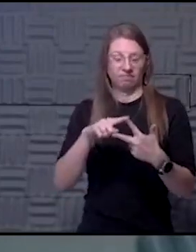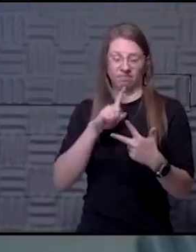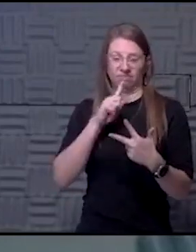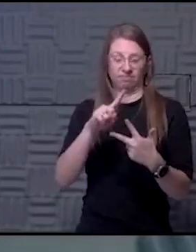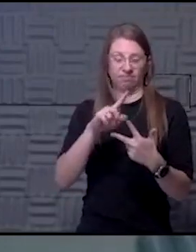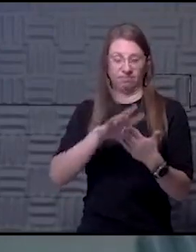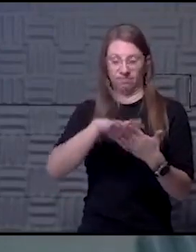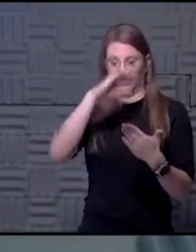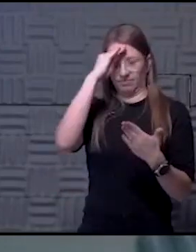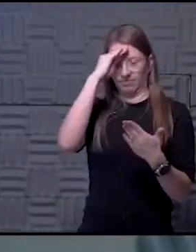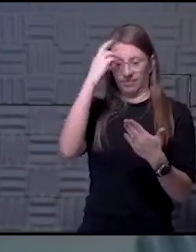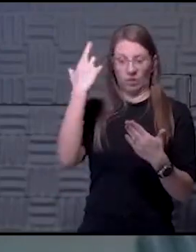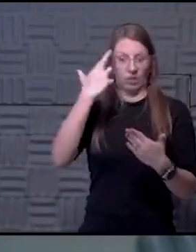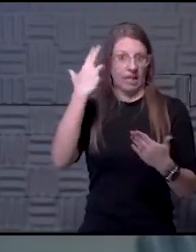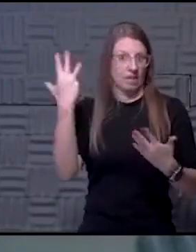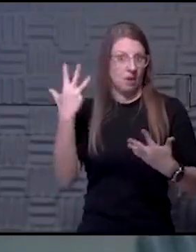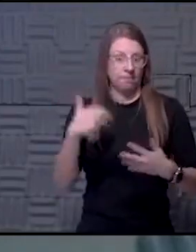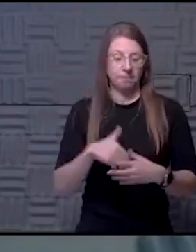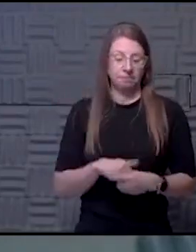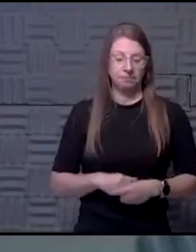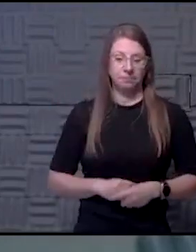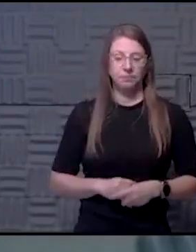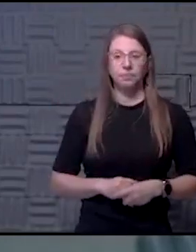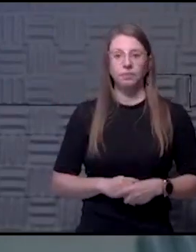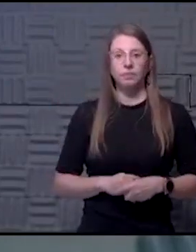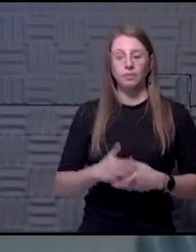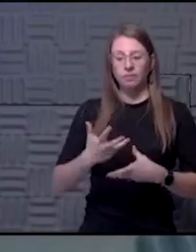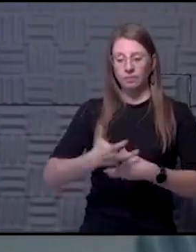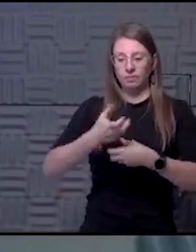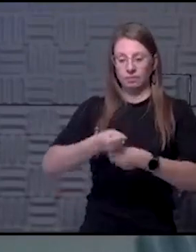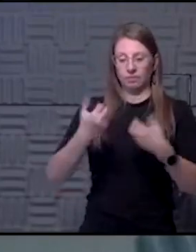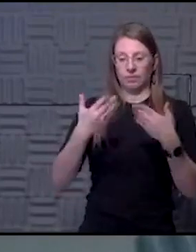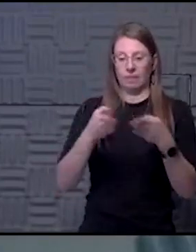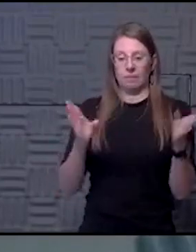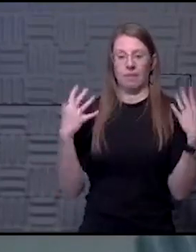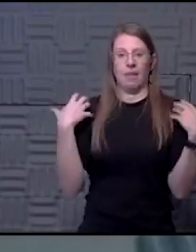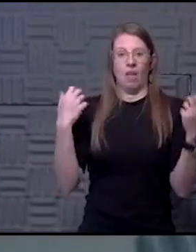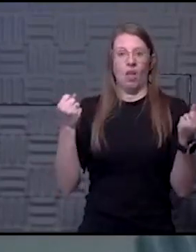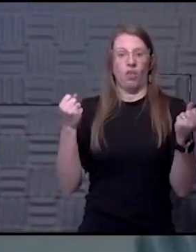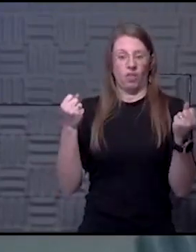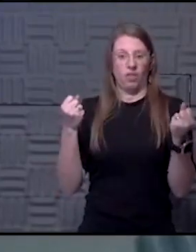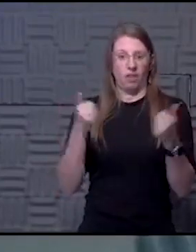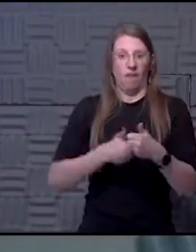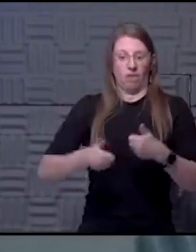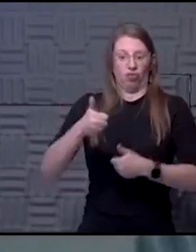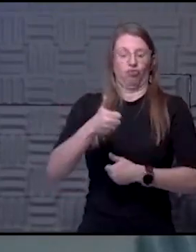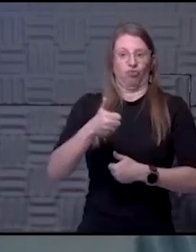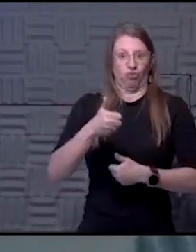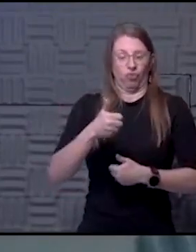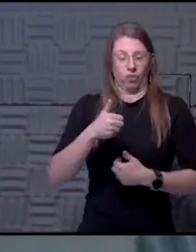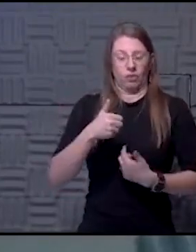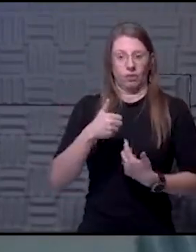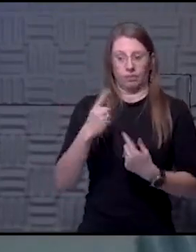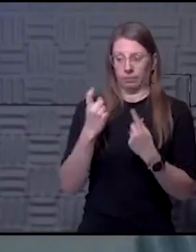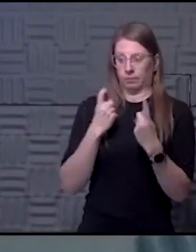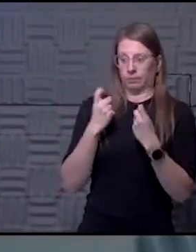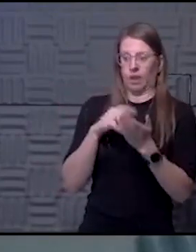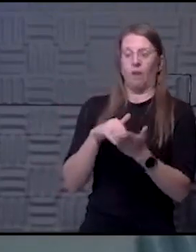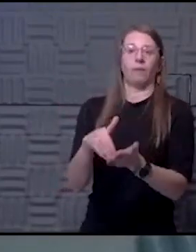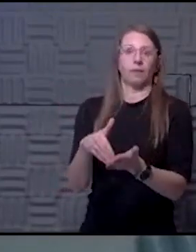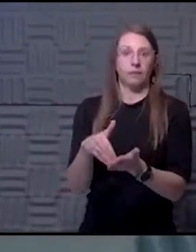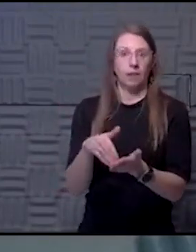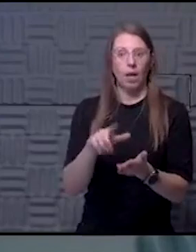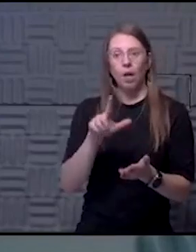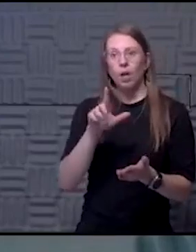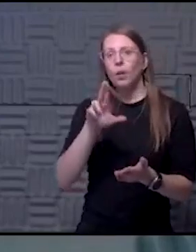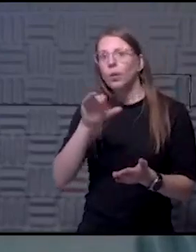all needed to realize again was trusting public health officials. I get asked all the time,